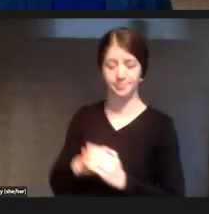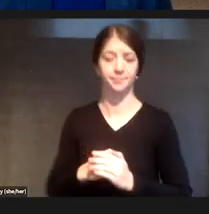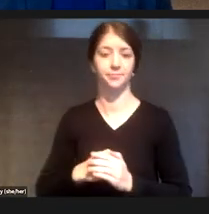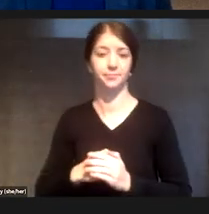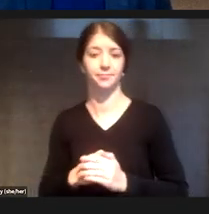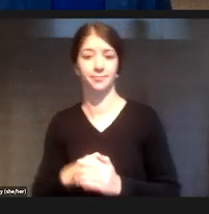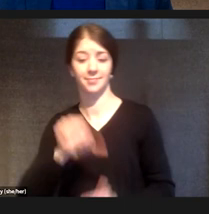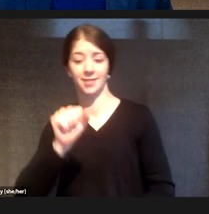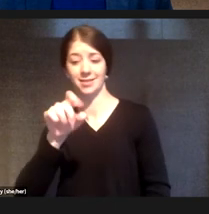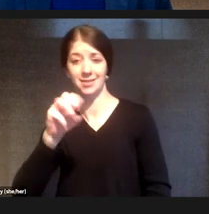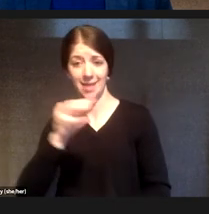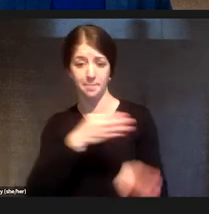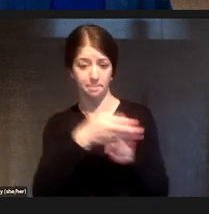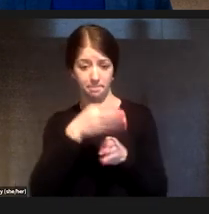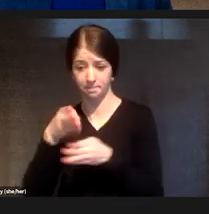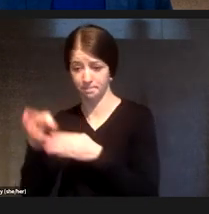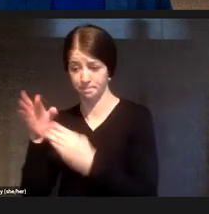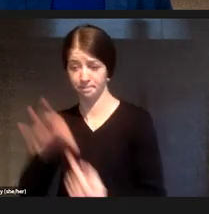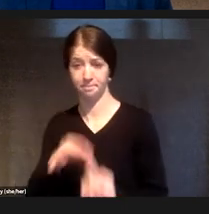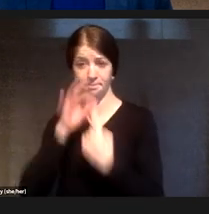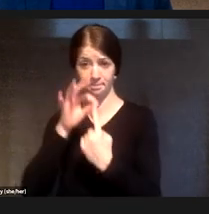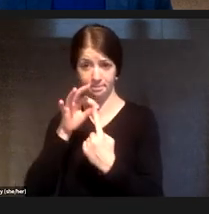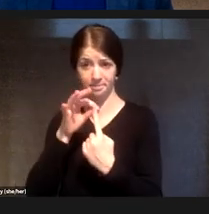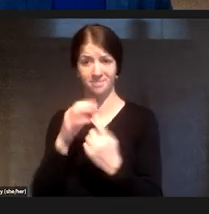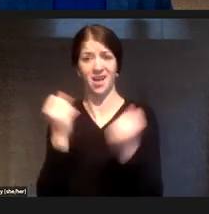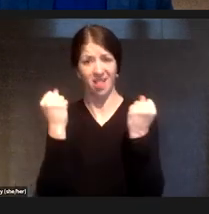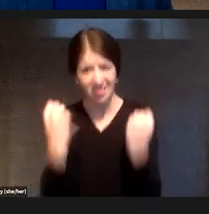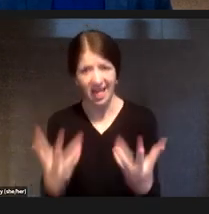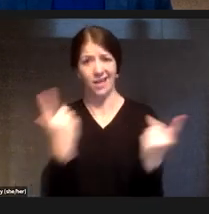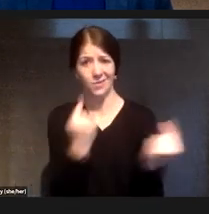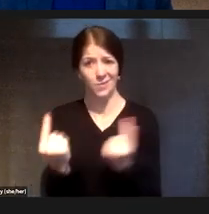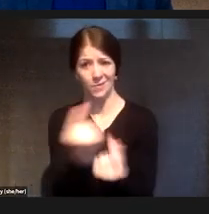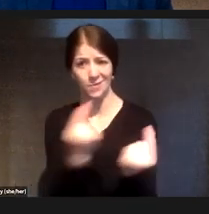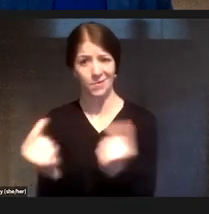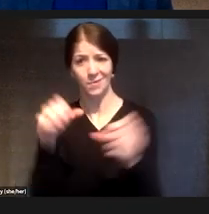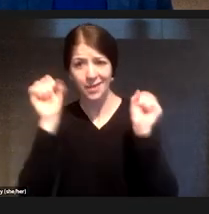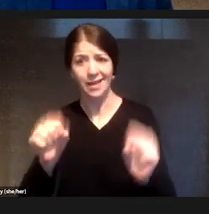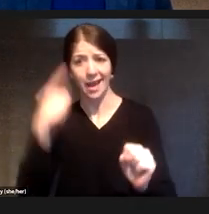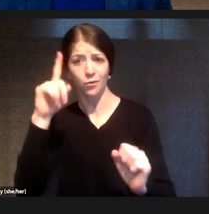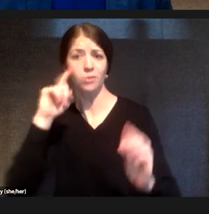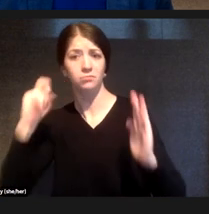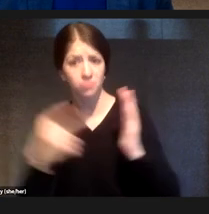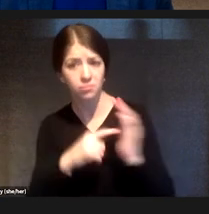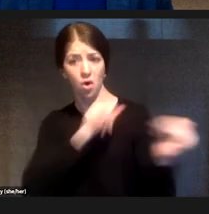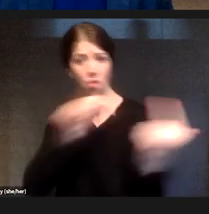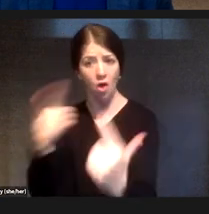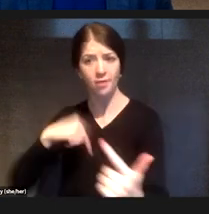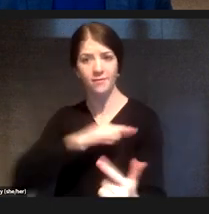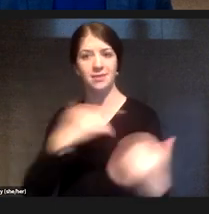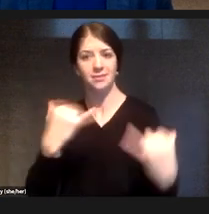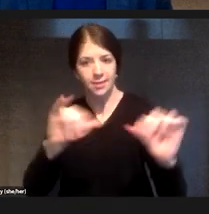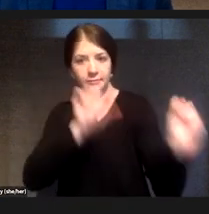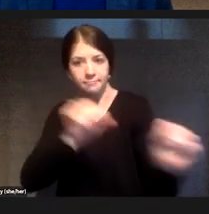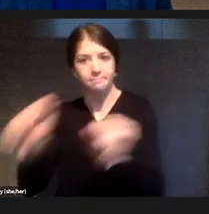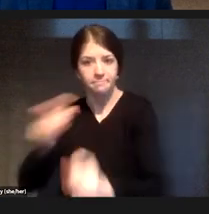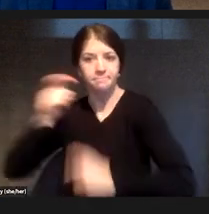in particular have a lot that they can do to be able to recognize that all of us still have the ability to